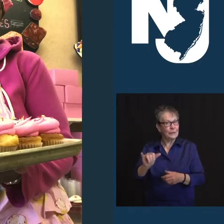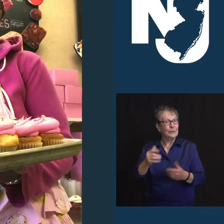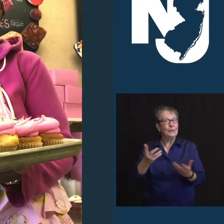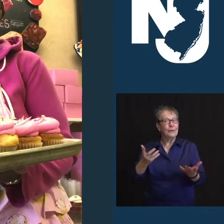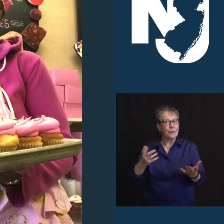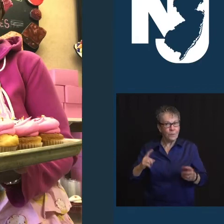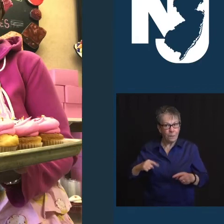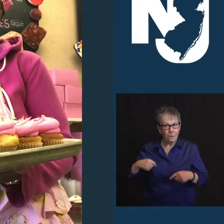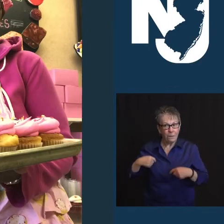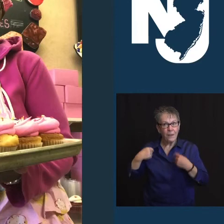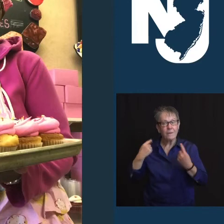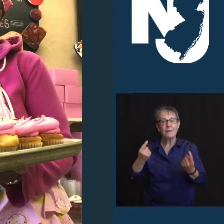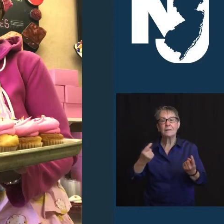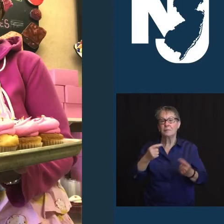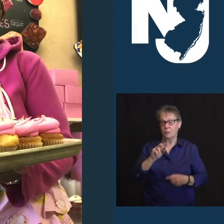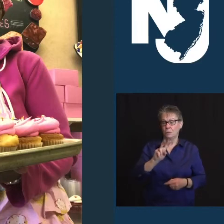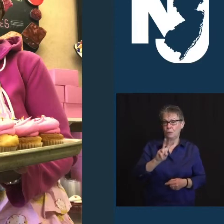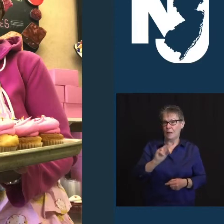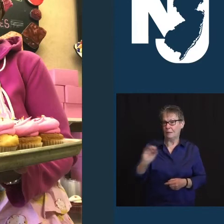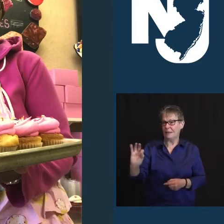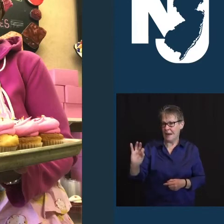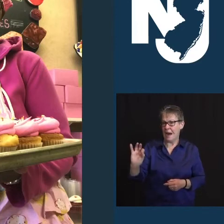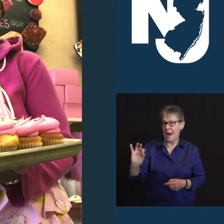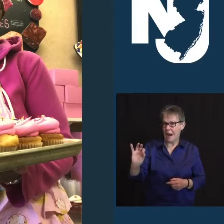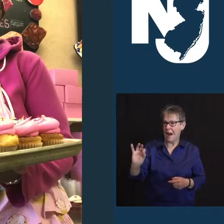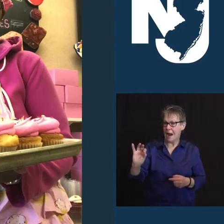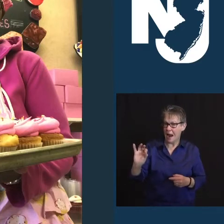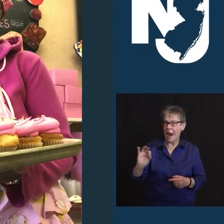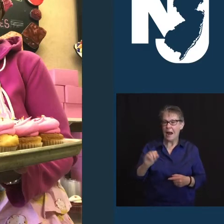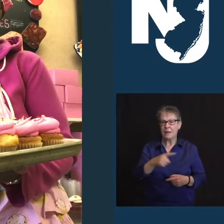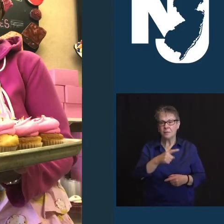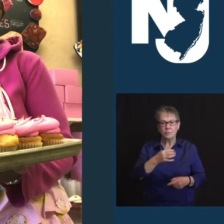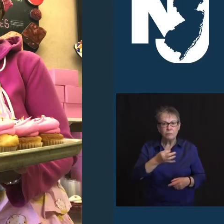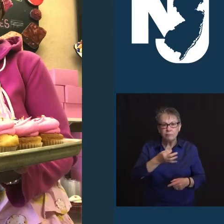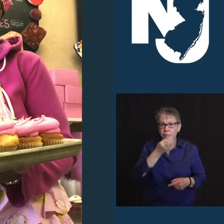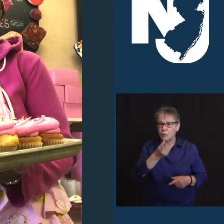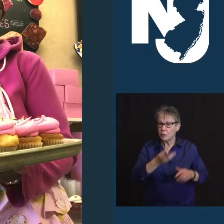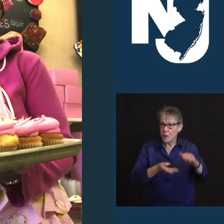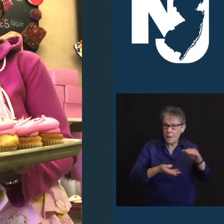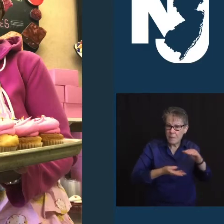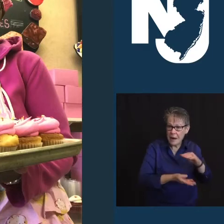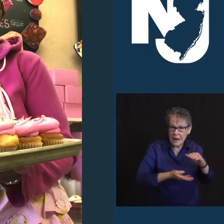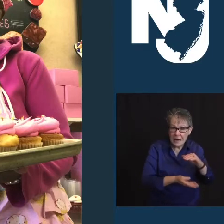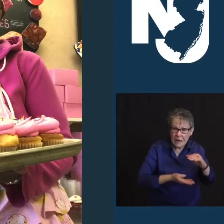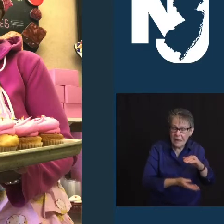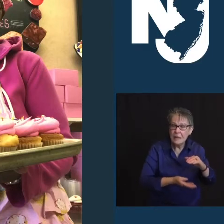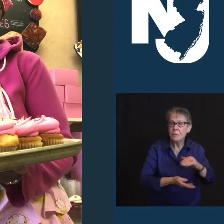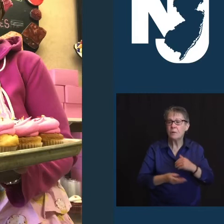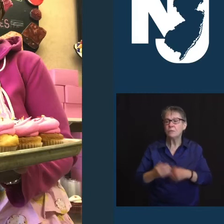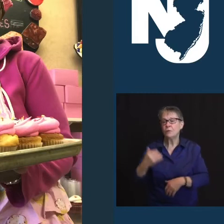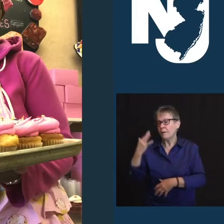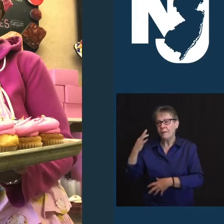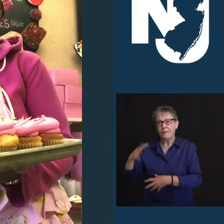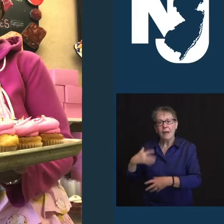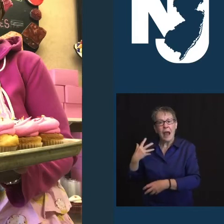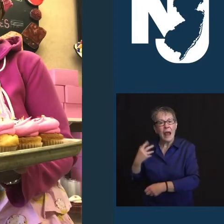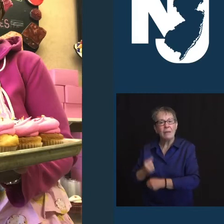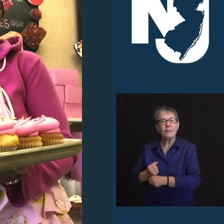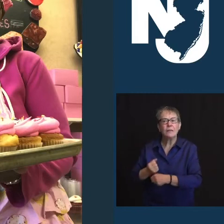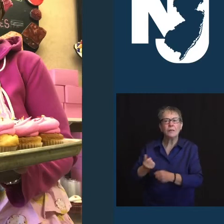2009. Stacy has done more than just bake cupcakes, however. For the past 5 years, she has also run Your Cupcake Lady